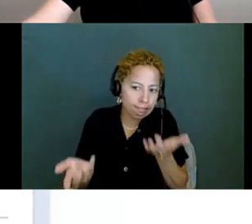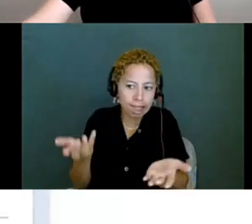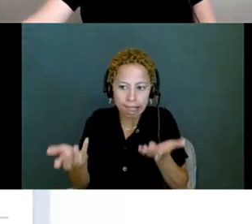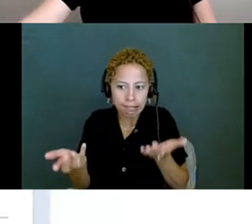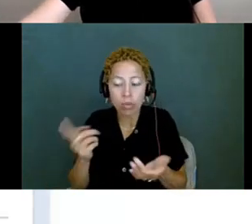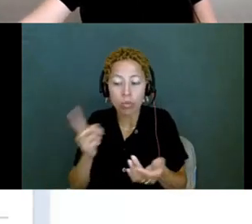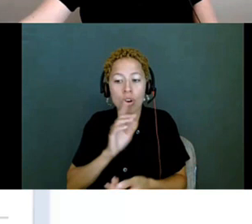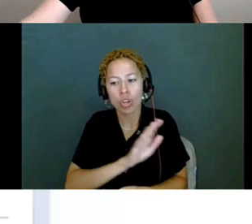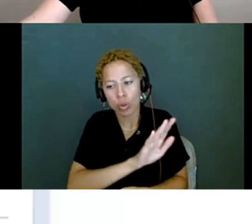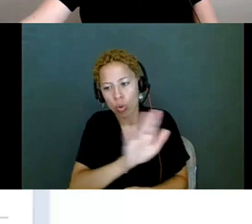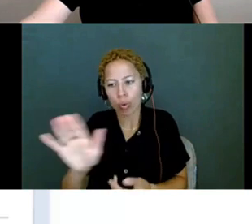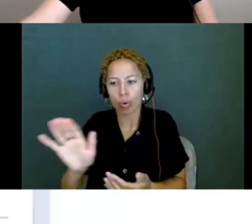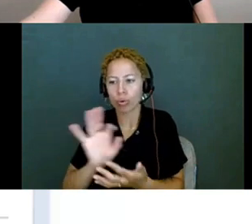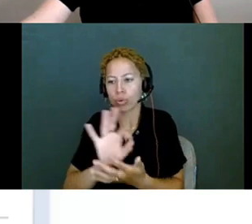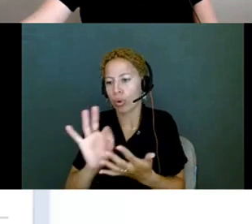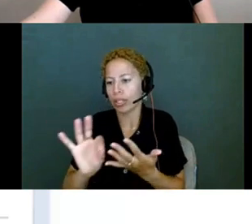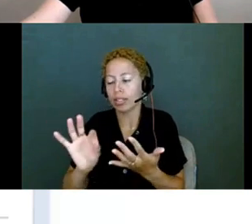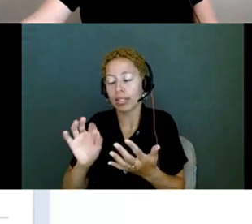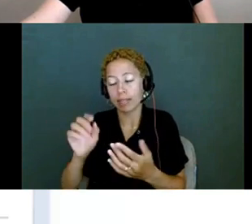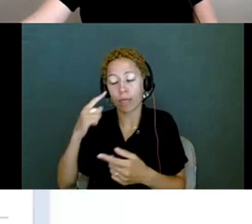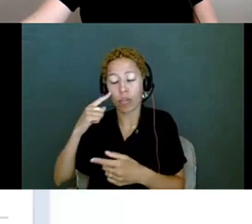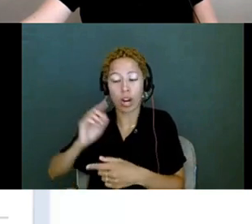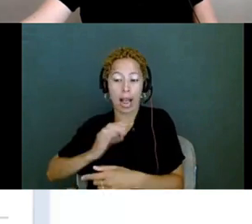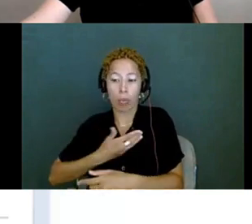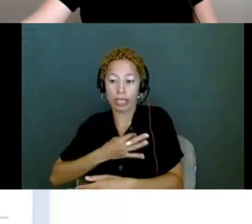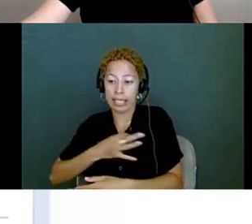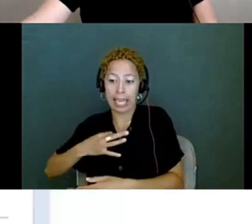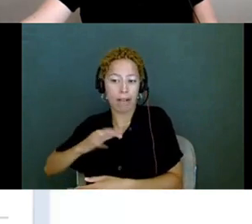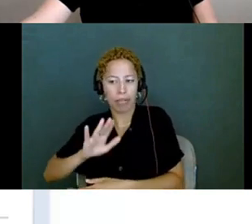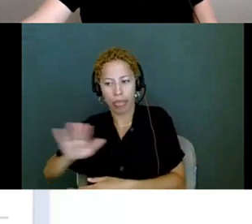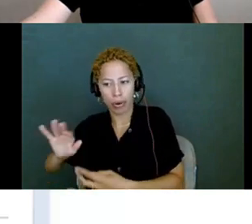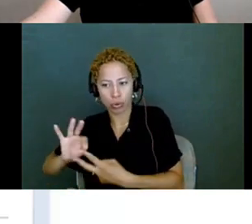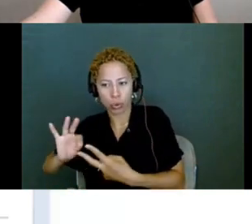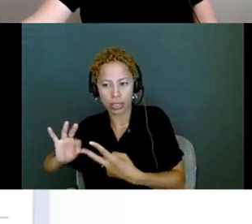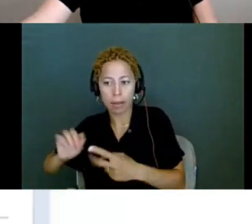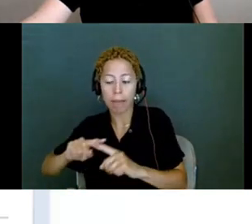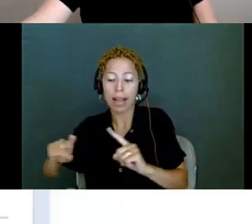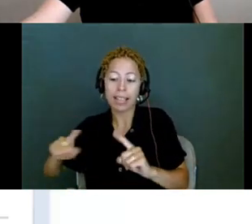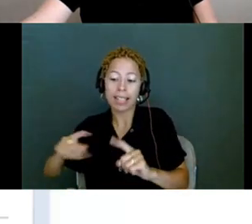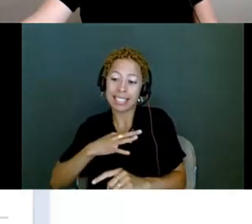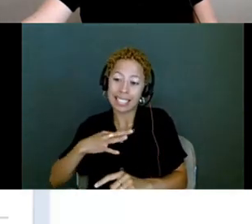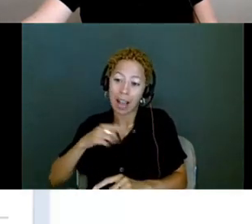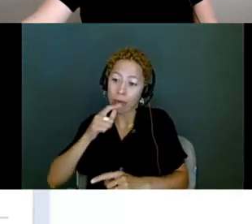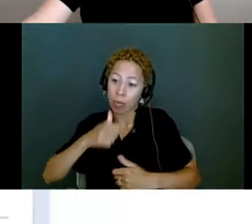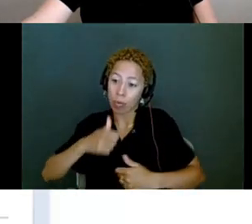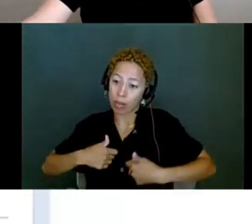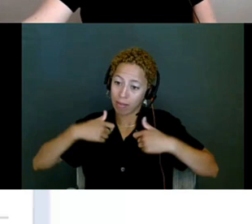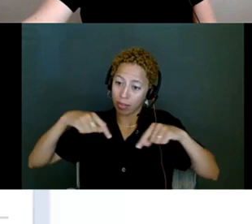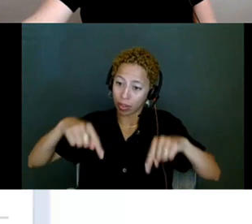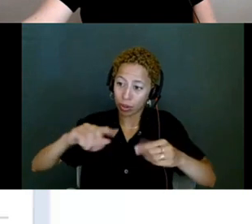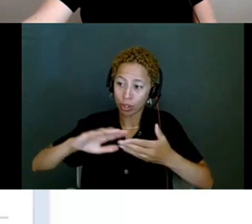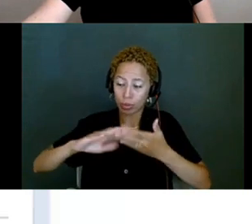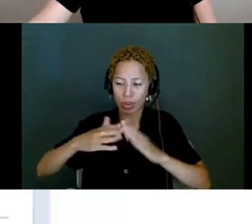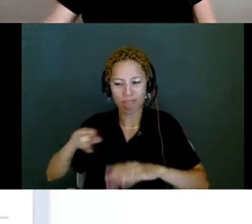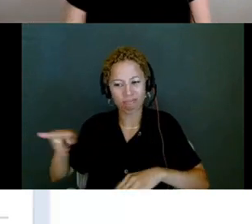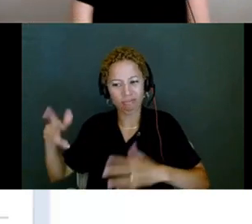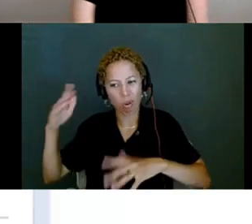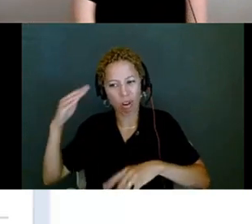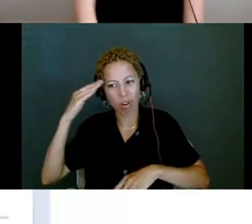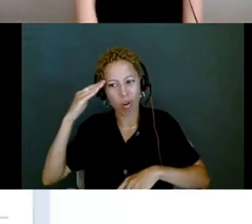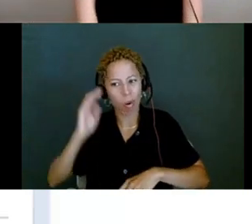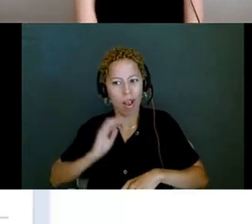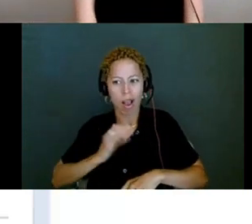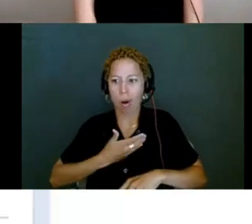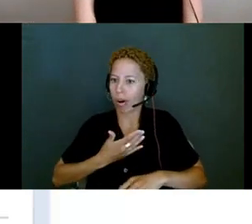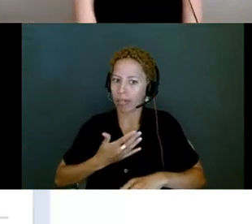completely optional for staff to do this. But once again, staff living in the communities know that Facebook is our golden